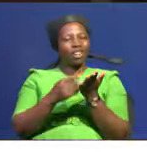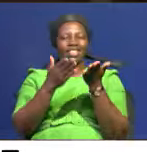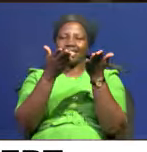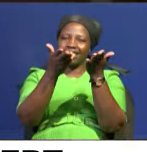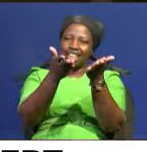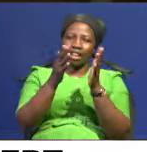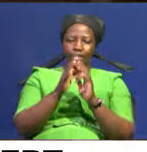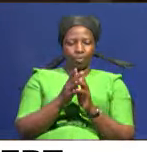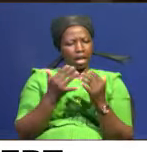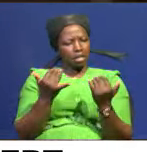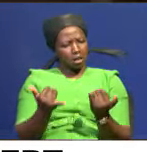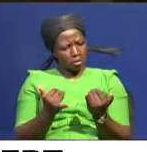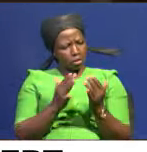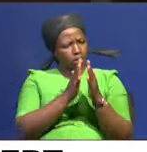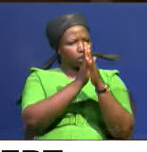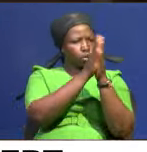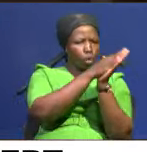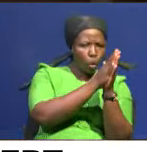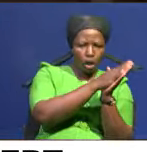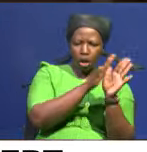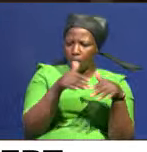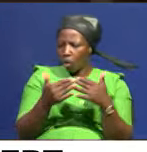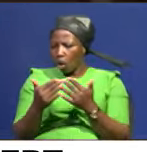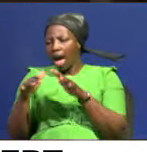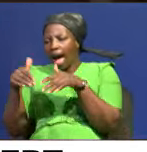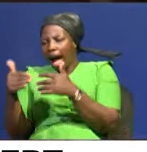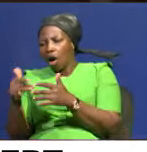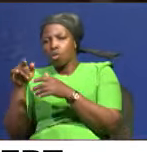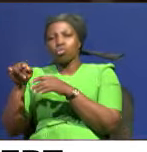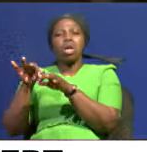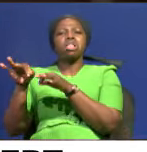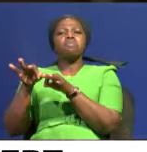Is it the story or how you tell the story?